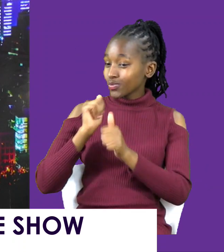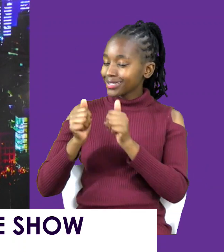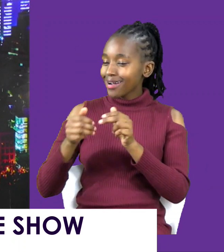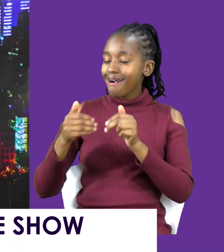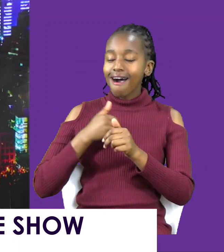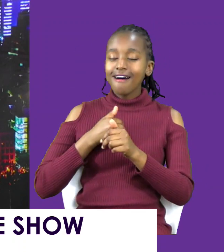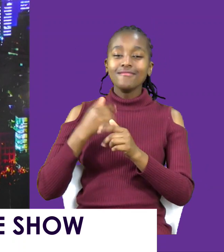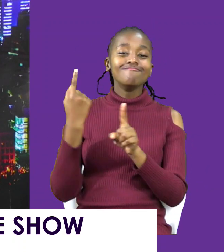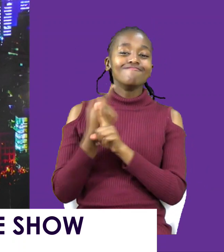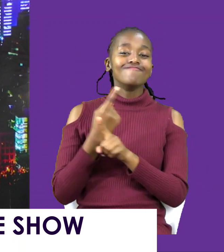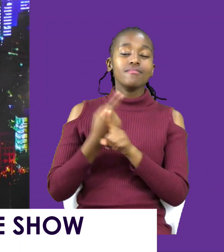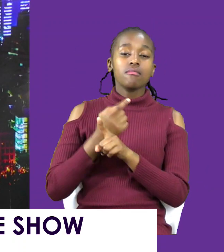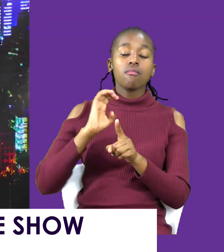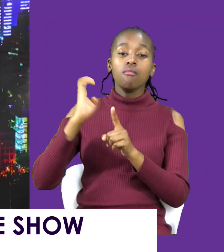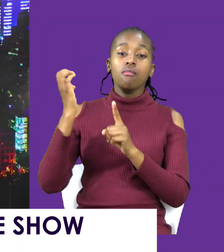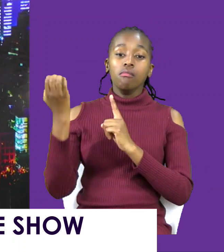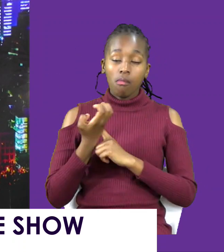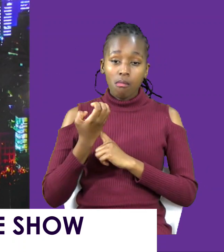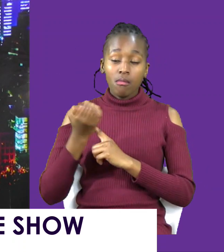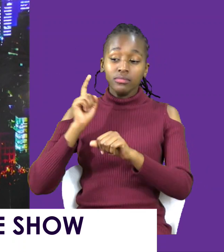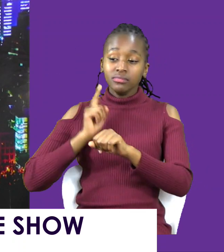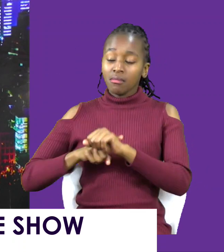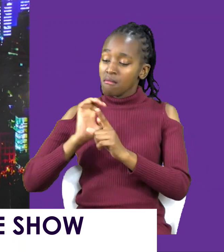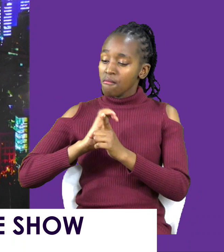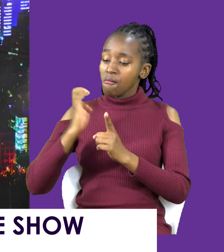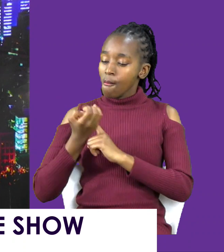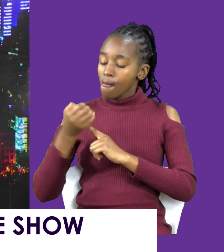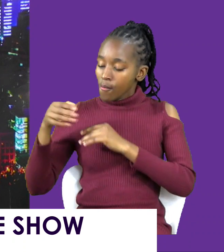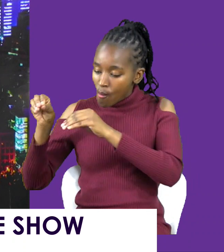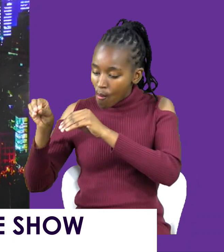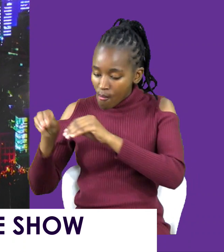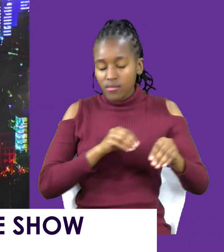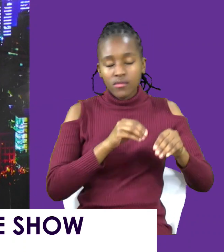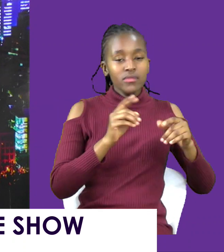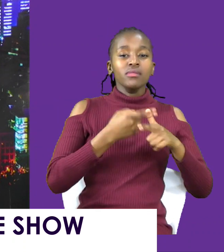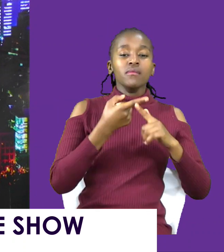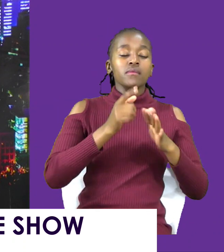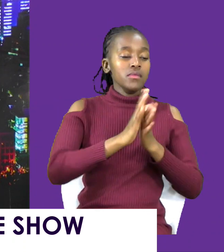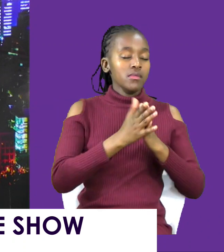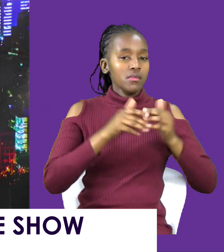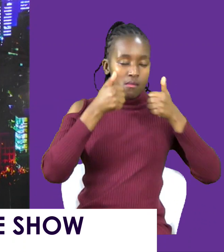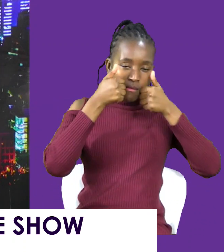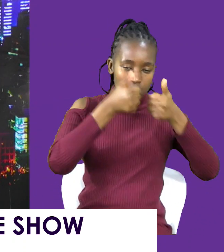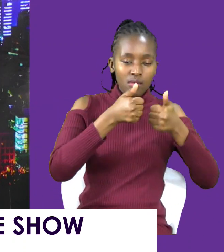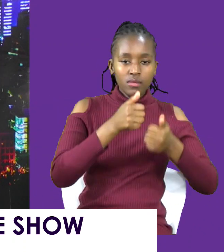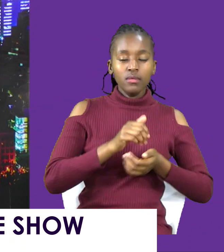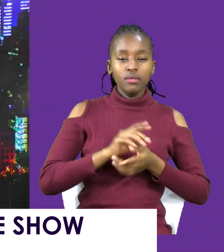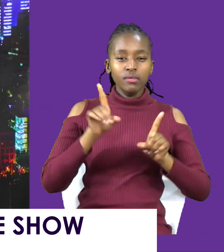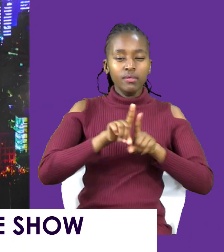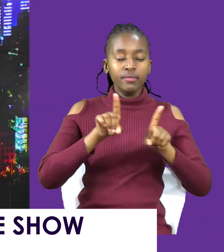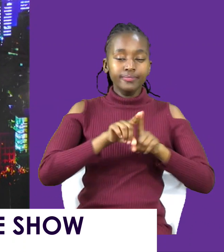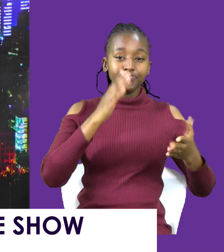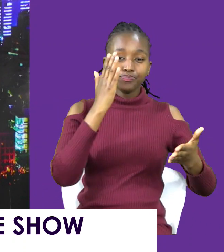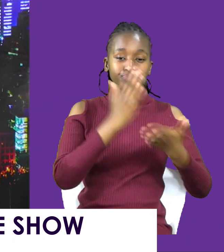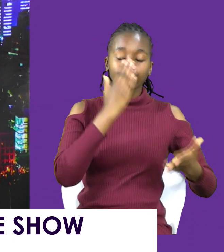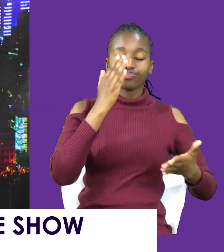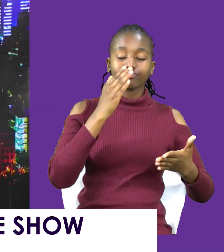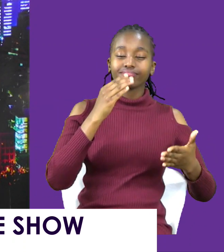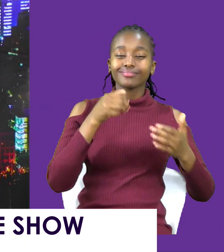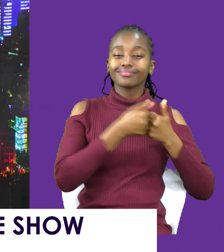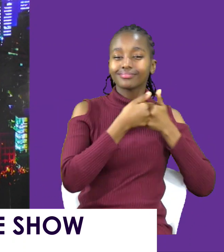moment you leave that environment, the moment you bring down that environment, you incapacitate that enemy, you